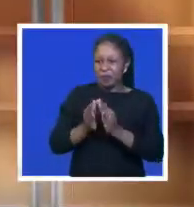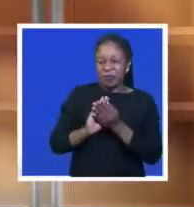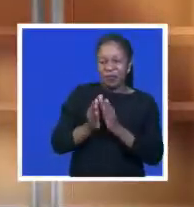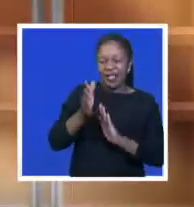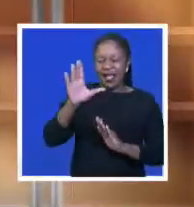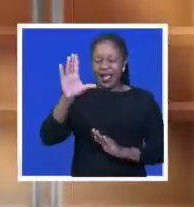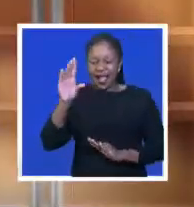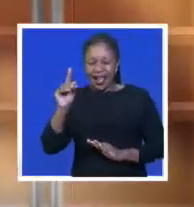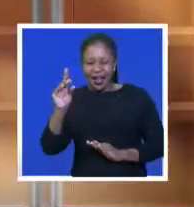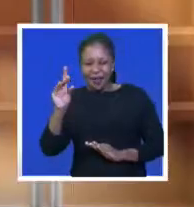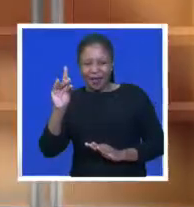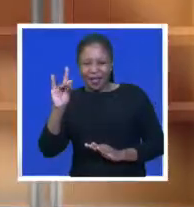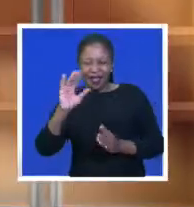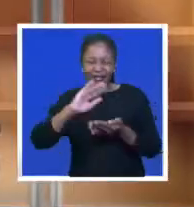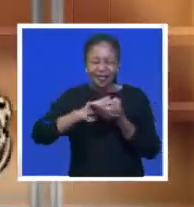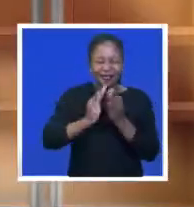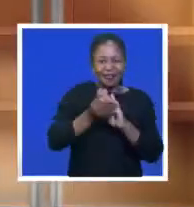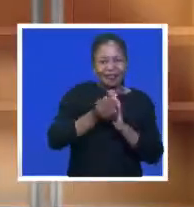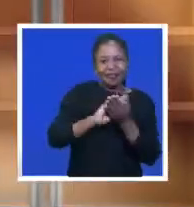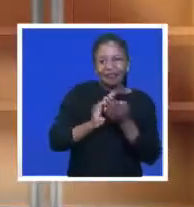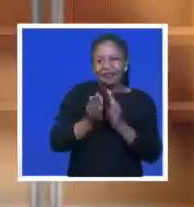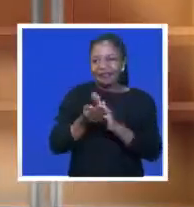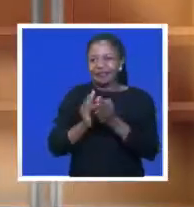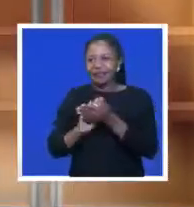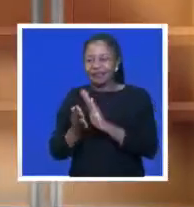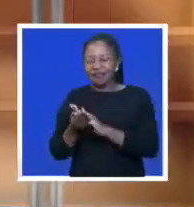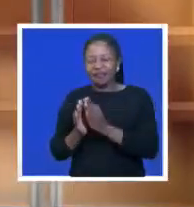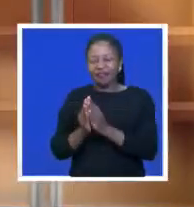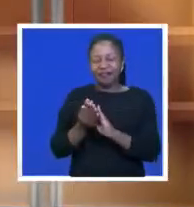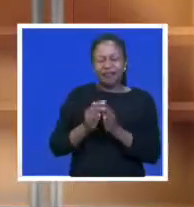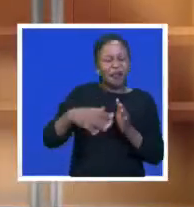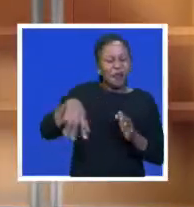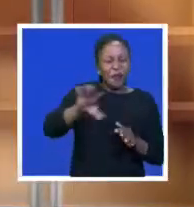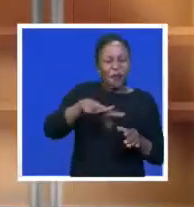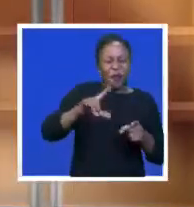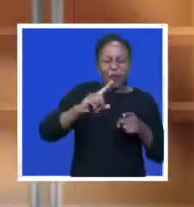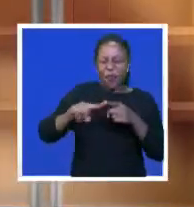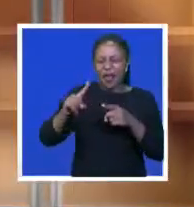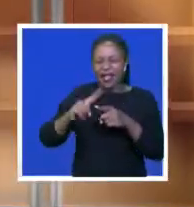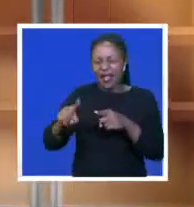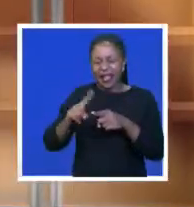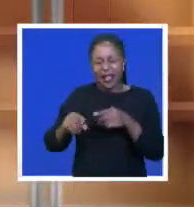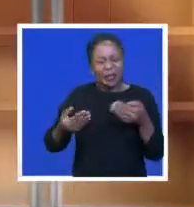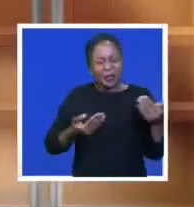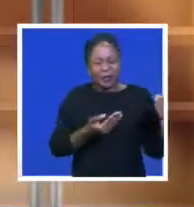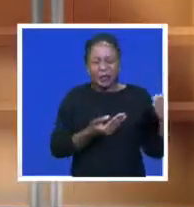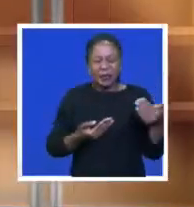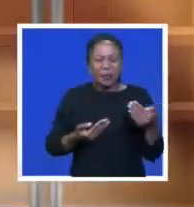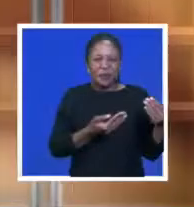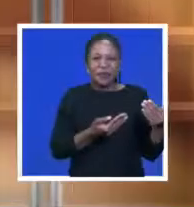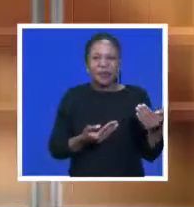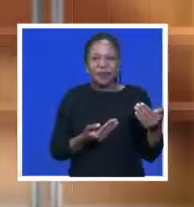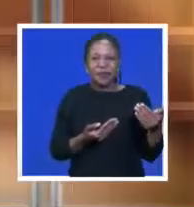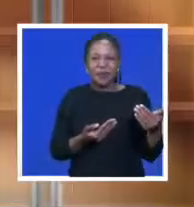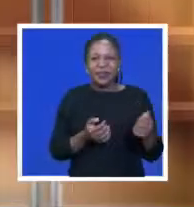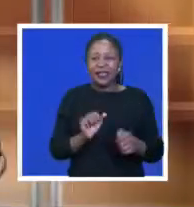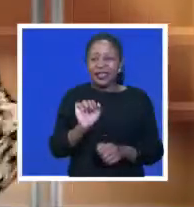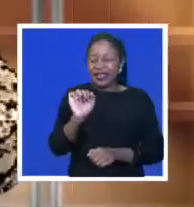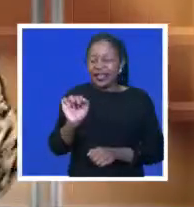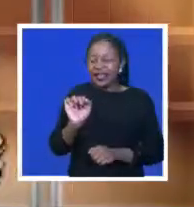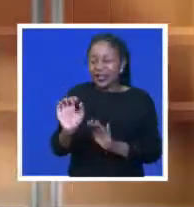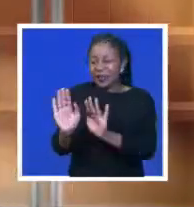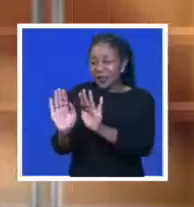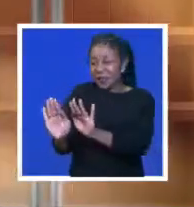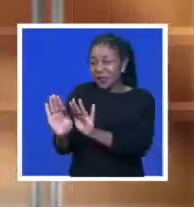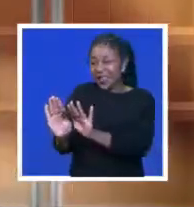your choice. And after you were done molding that thing that you made, you put it there and it was just standing still